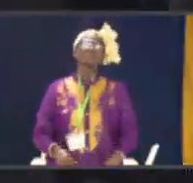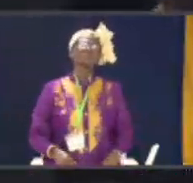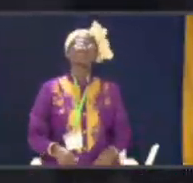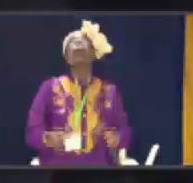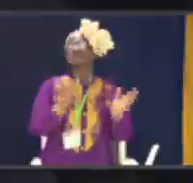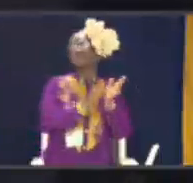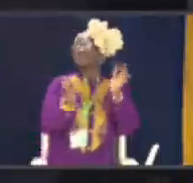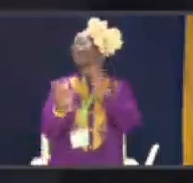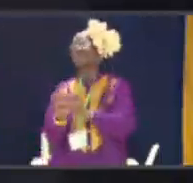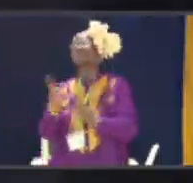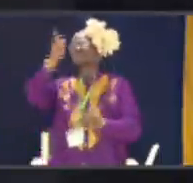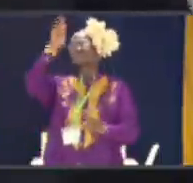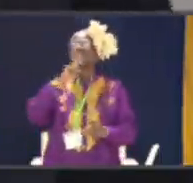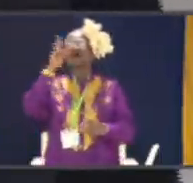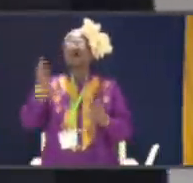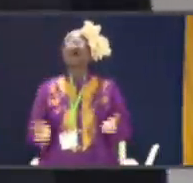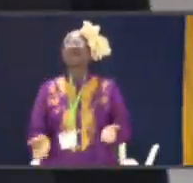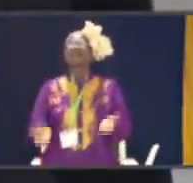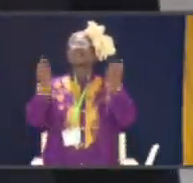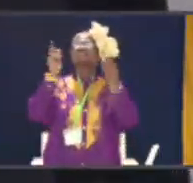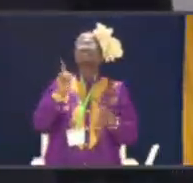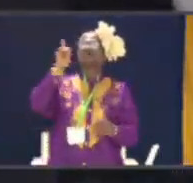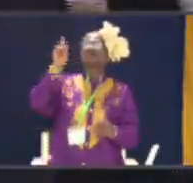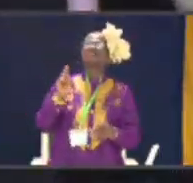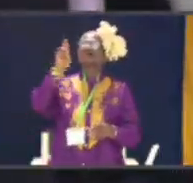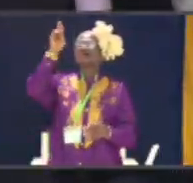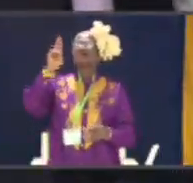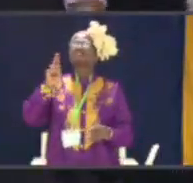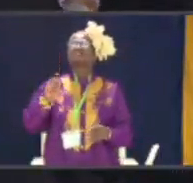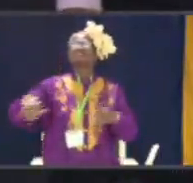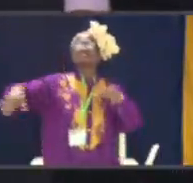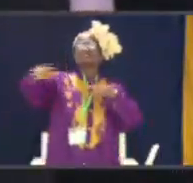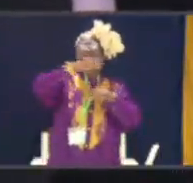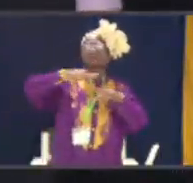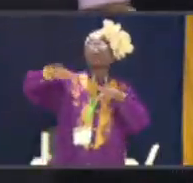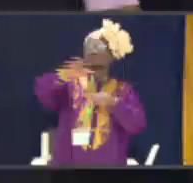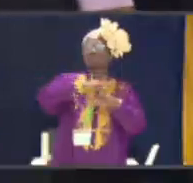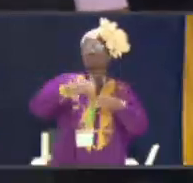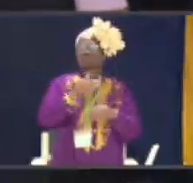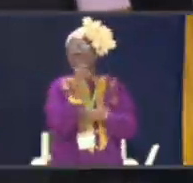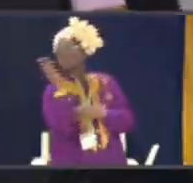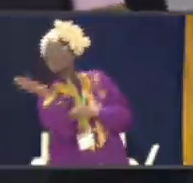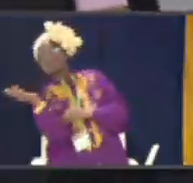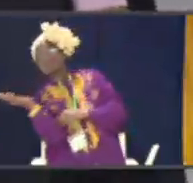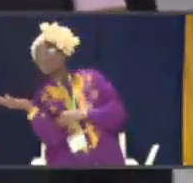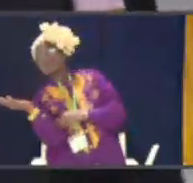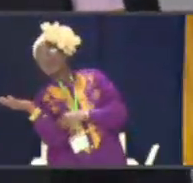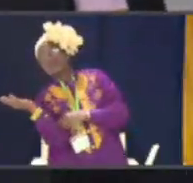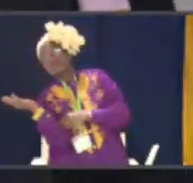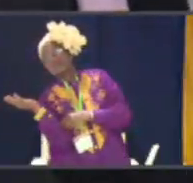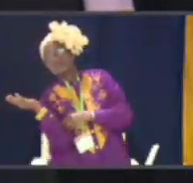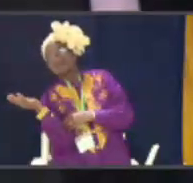Savior, you are lifted up. We lift you up for all you have done.